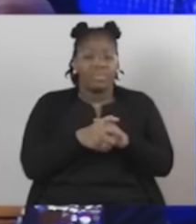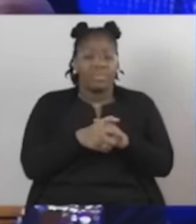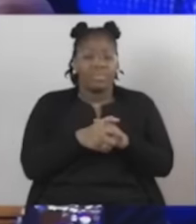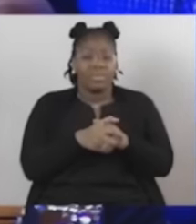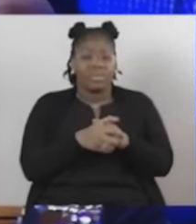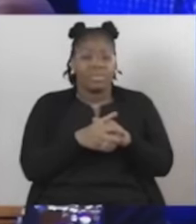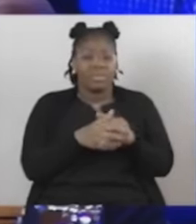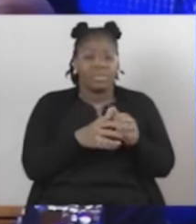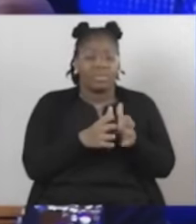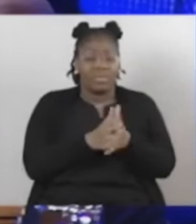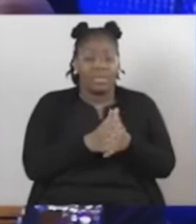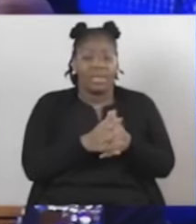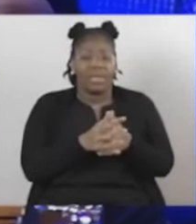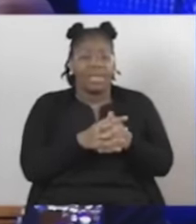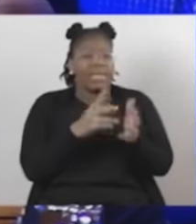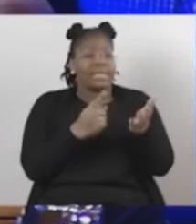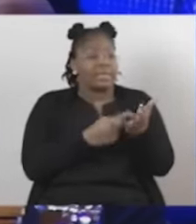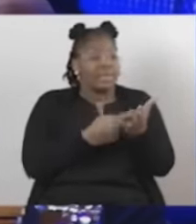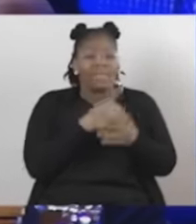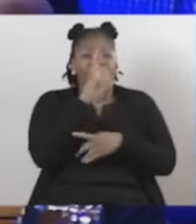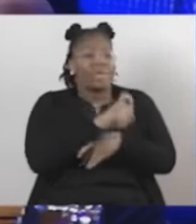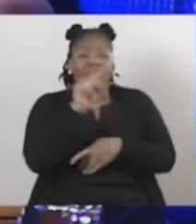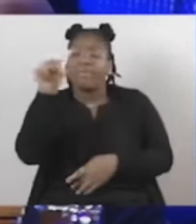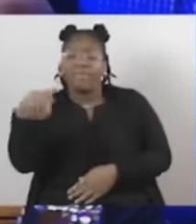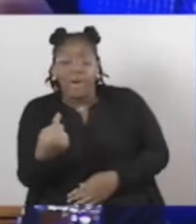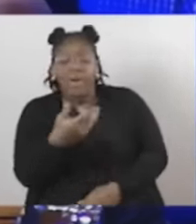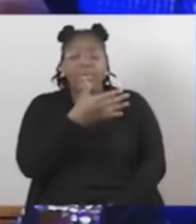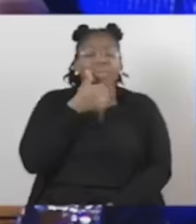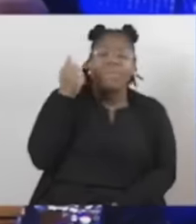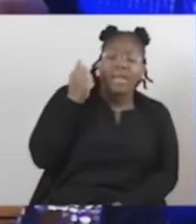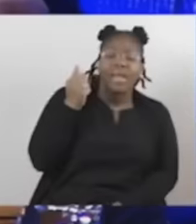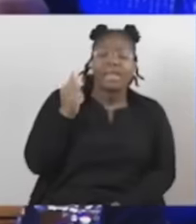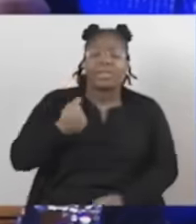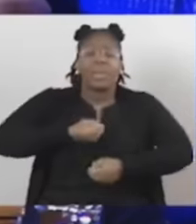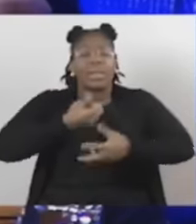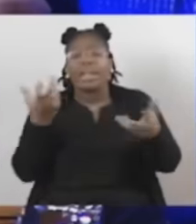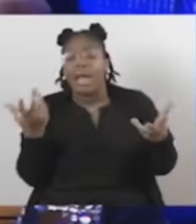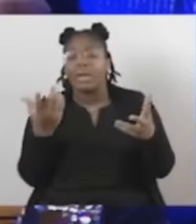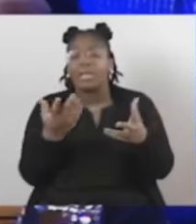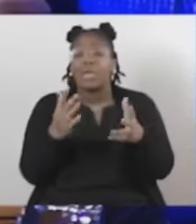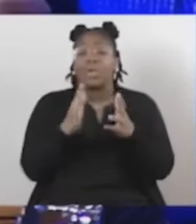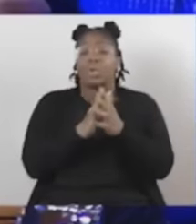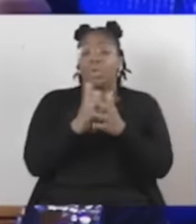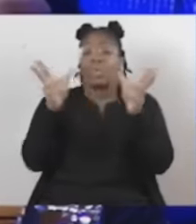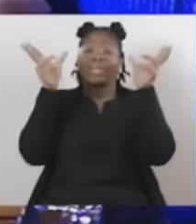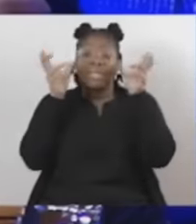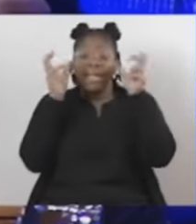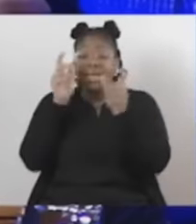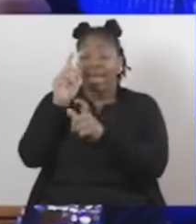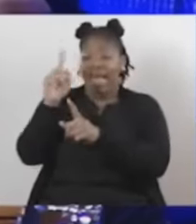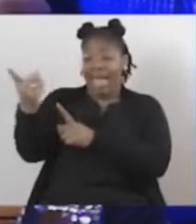Impulsive decision making, need to always be first or best or loudest. And so Satan asks me to